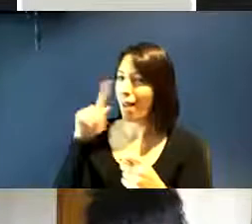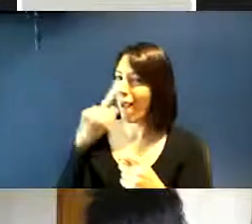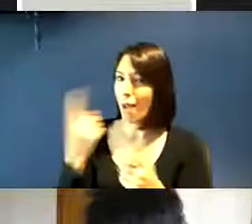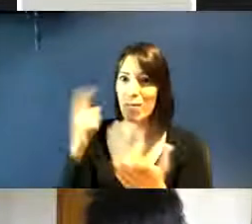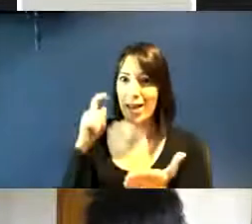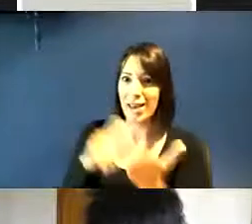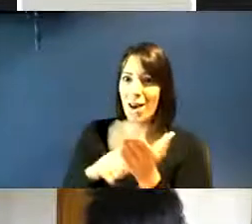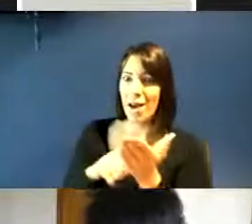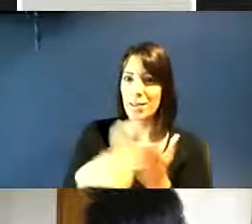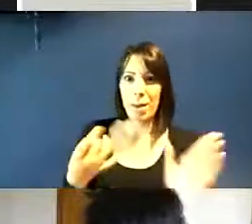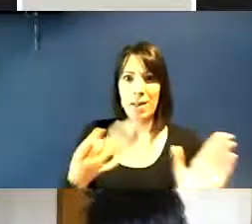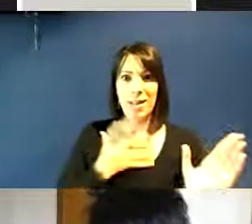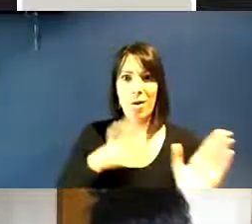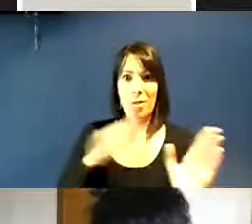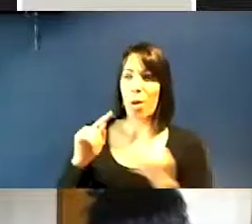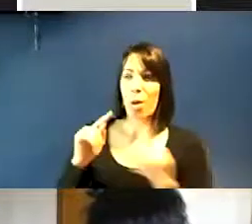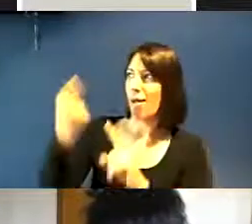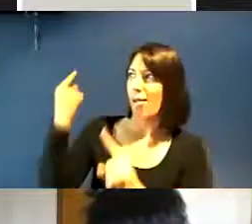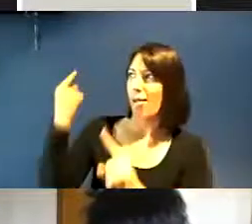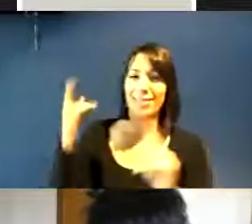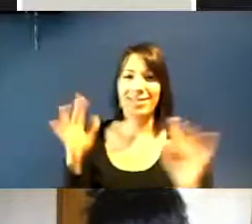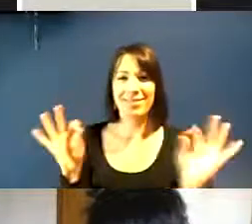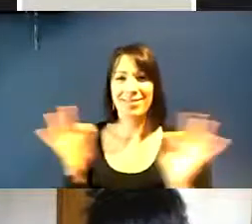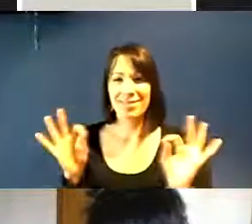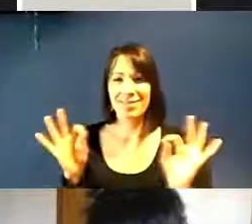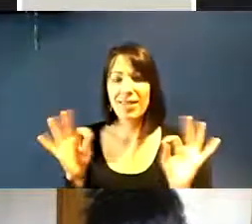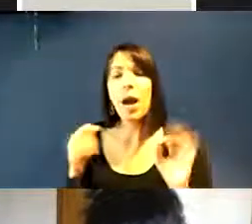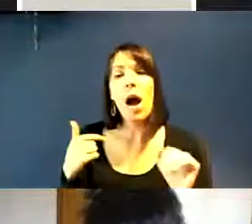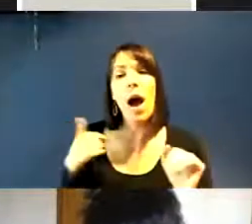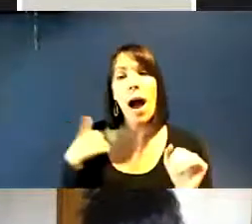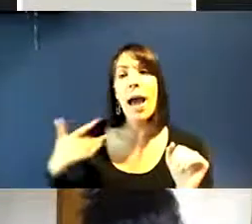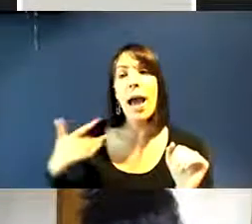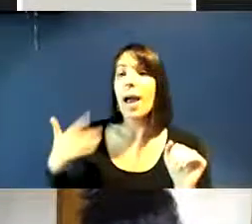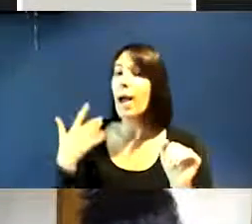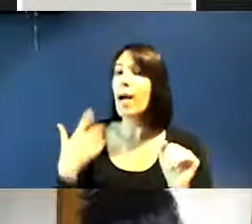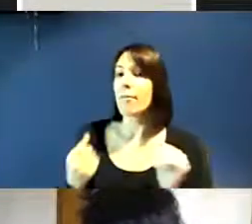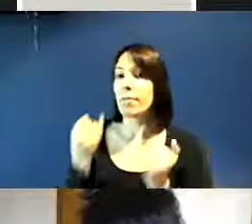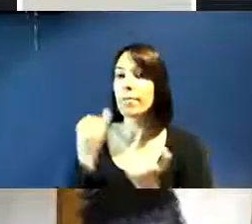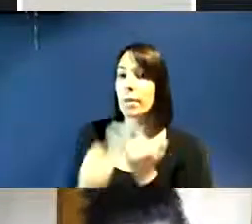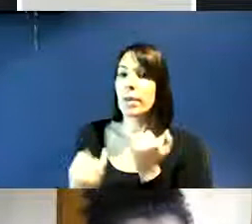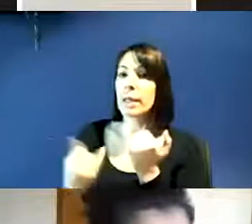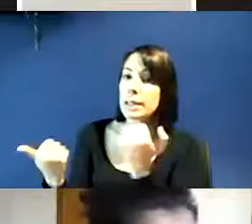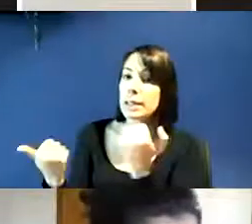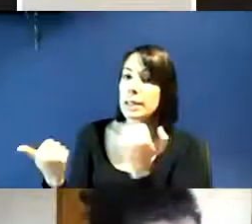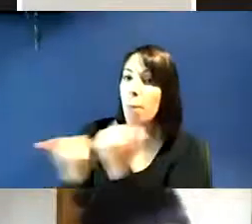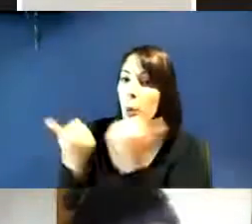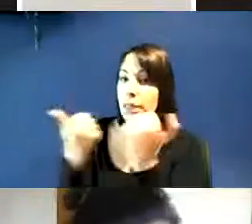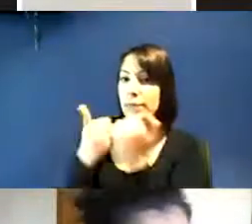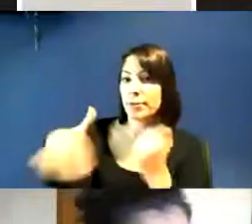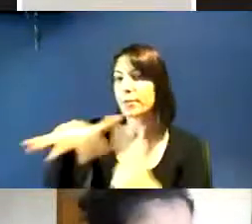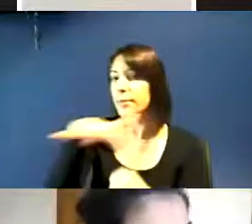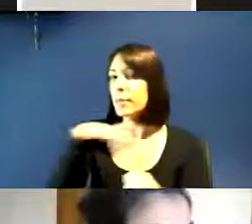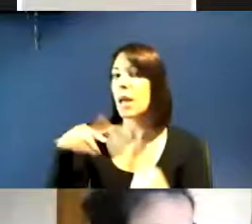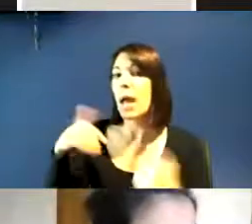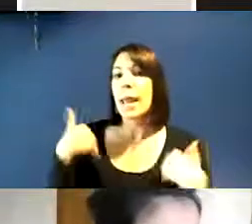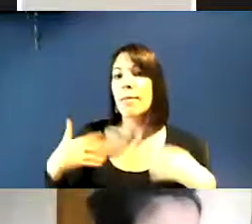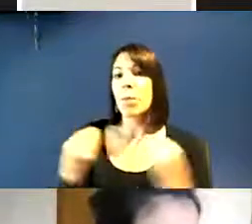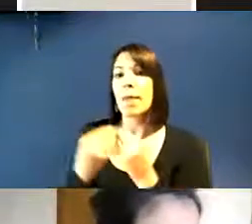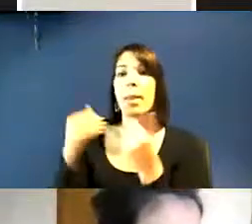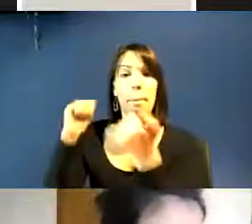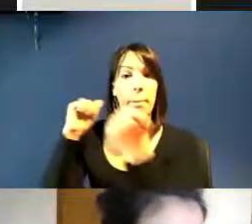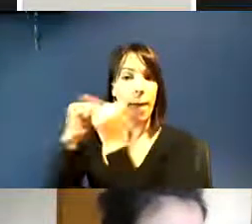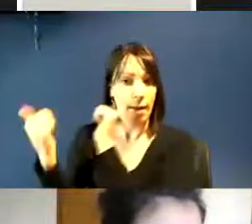then. I live in a really supported space with my partner.